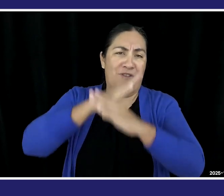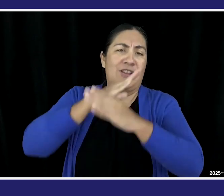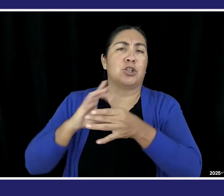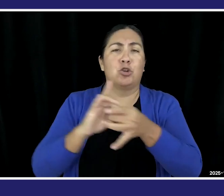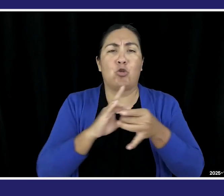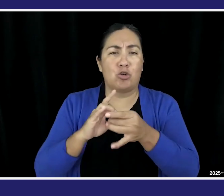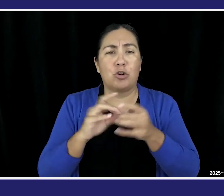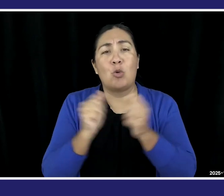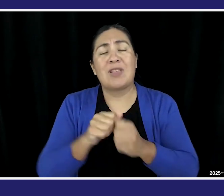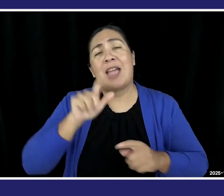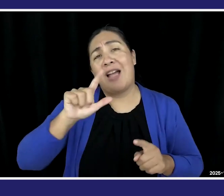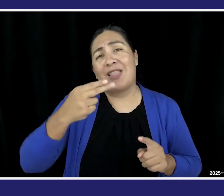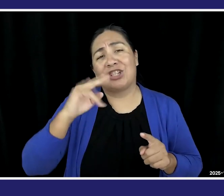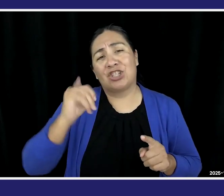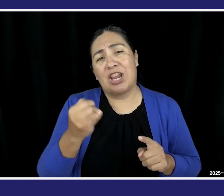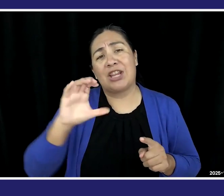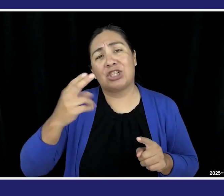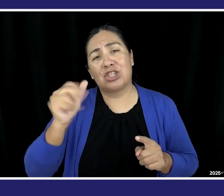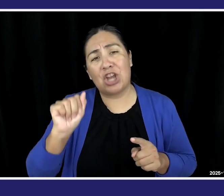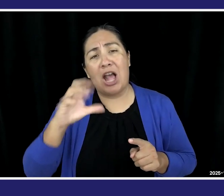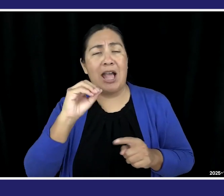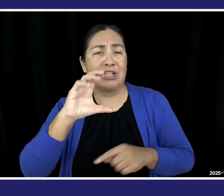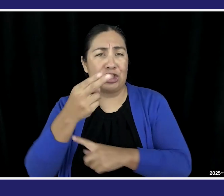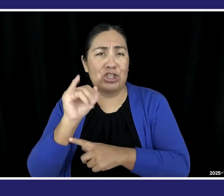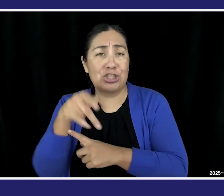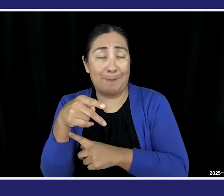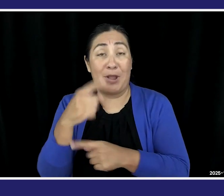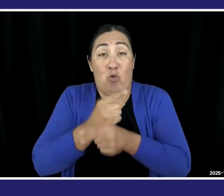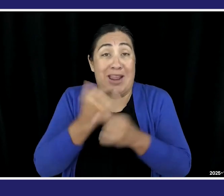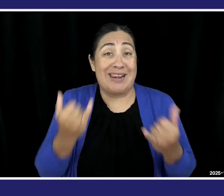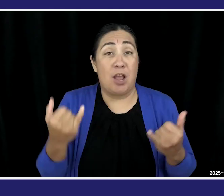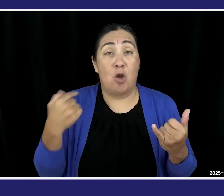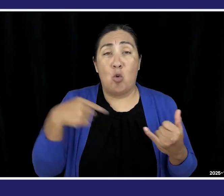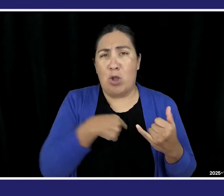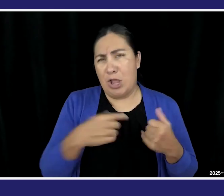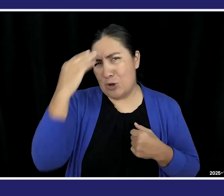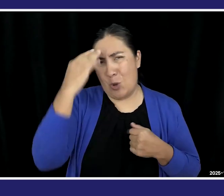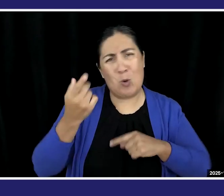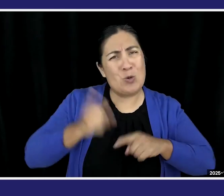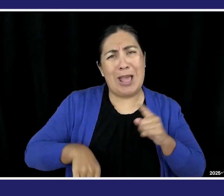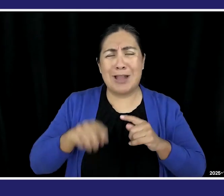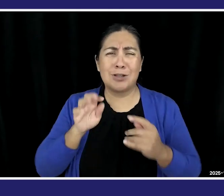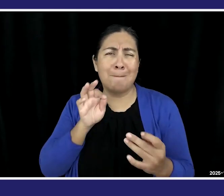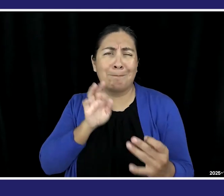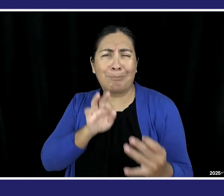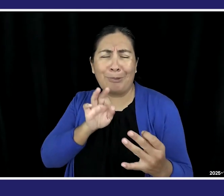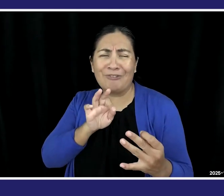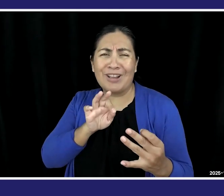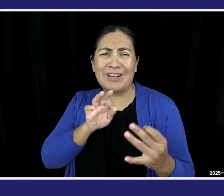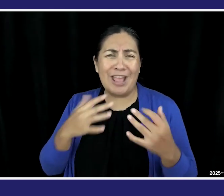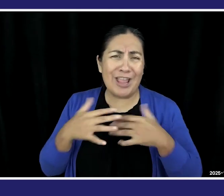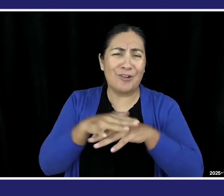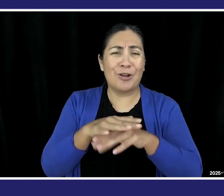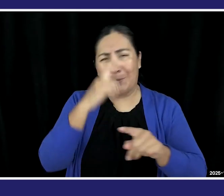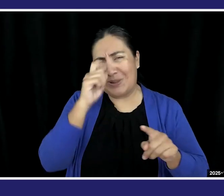LHJ CHA and CHIP. Right now, as we stand, we know that there can't be perfect integration because